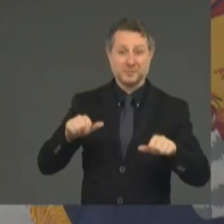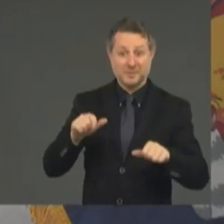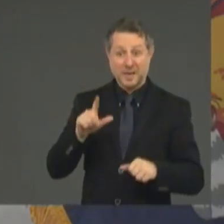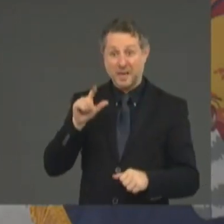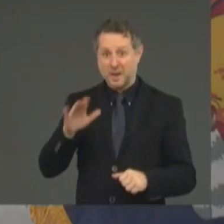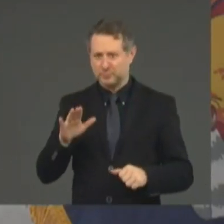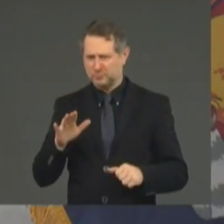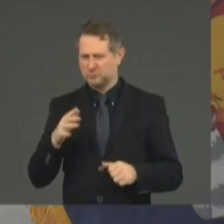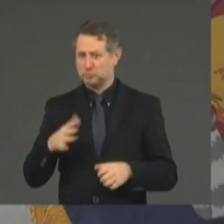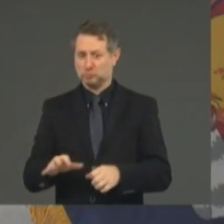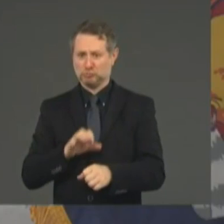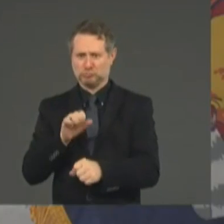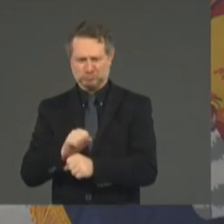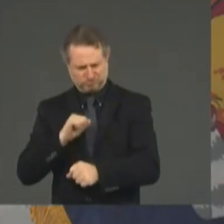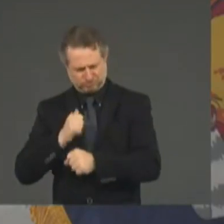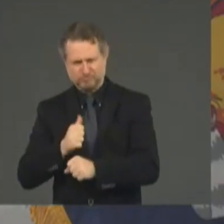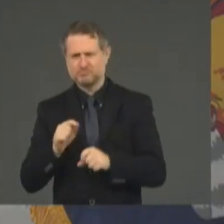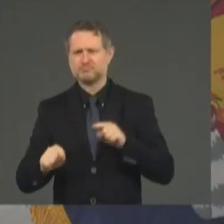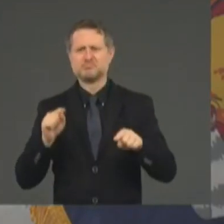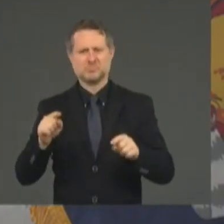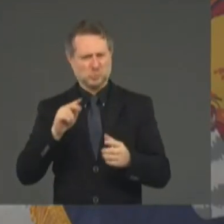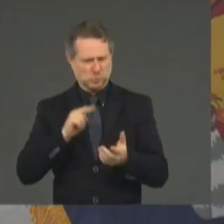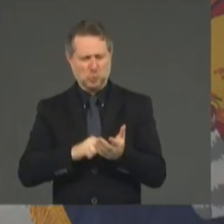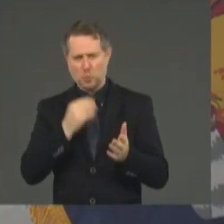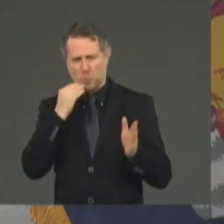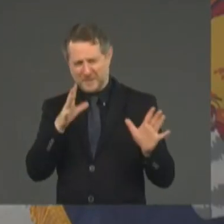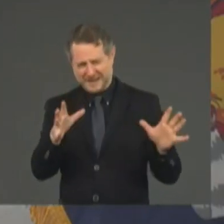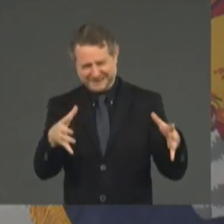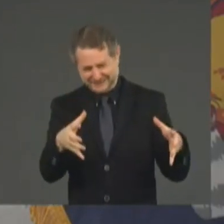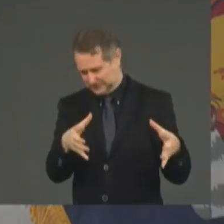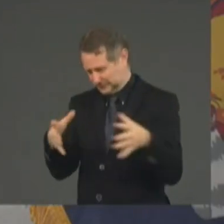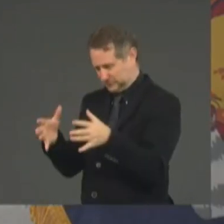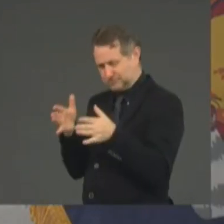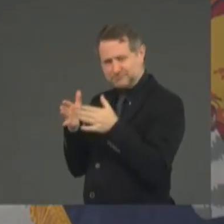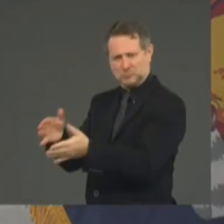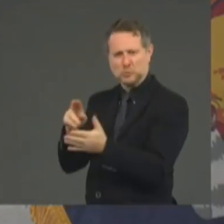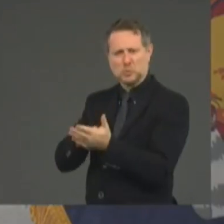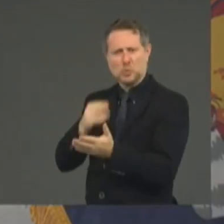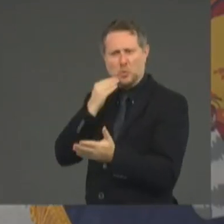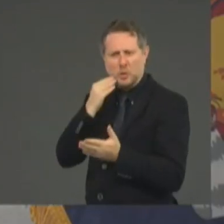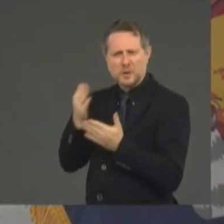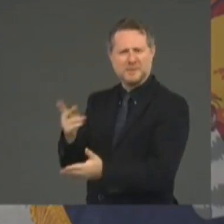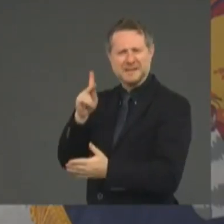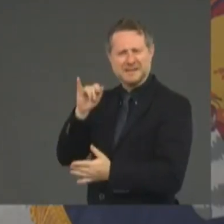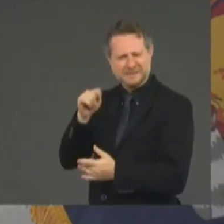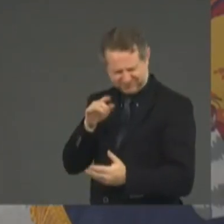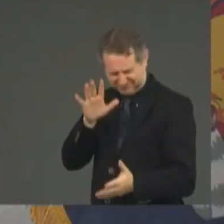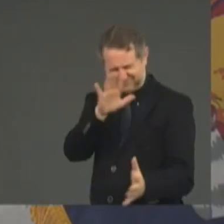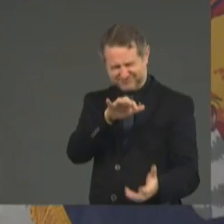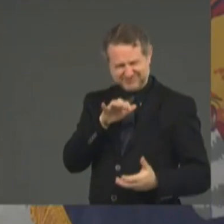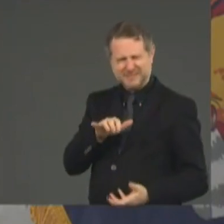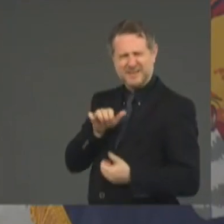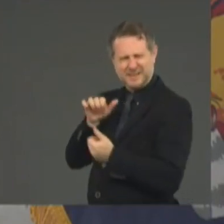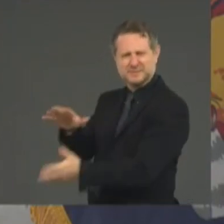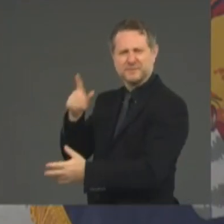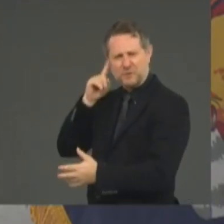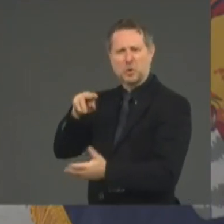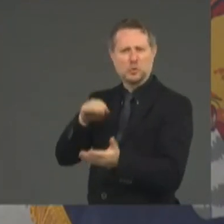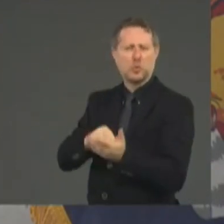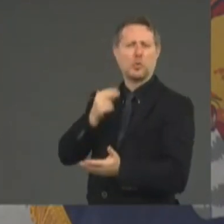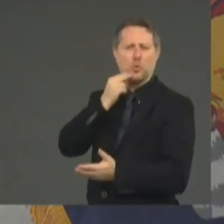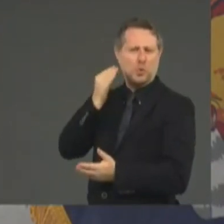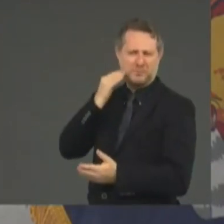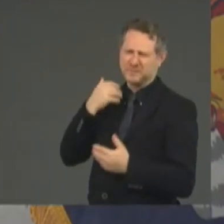aside for nursing homes, and testing kits that we can procure and send to